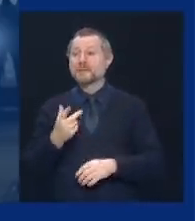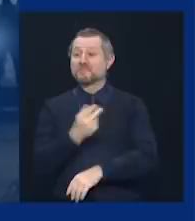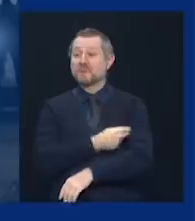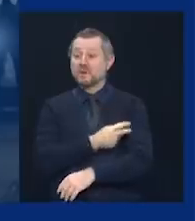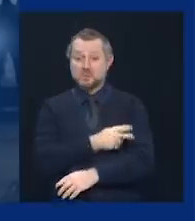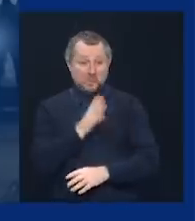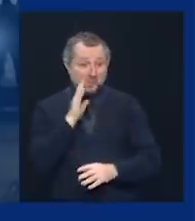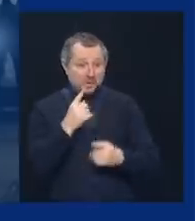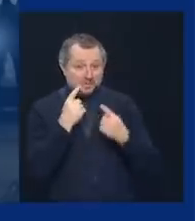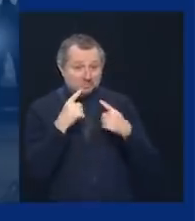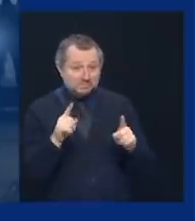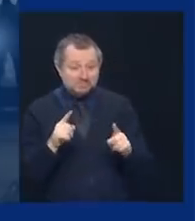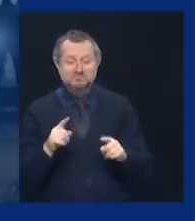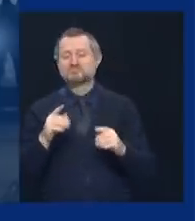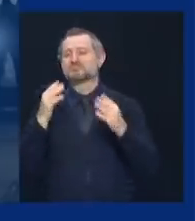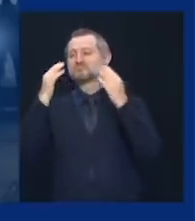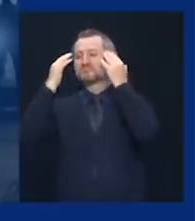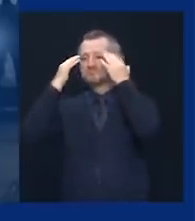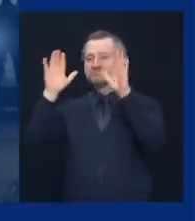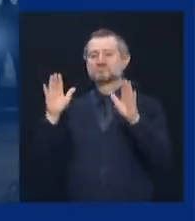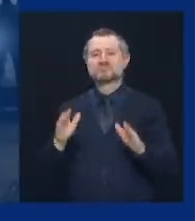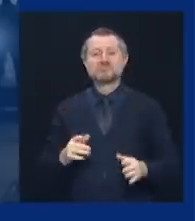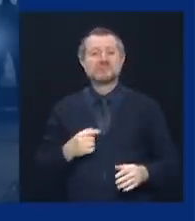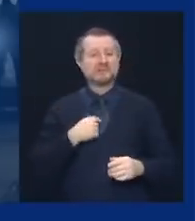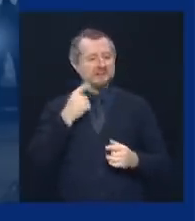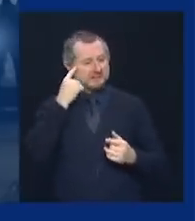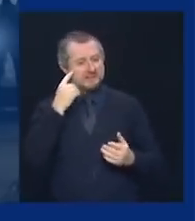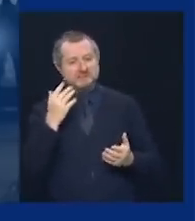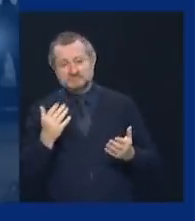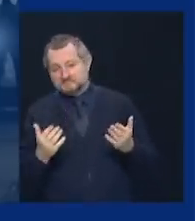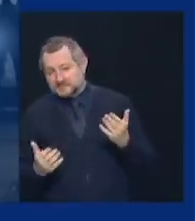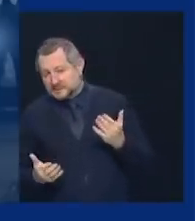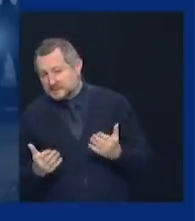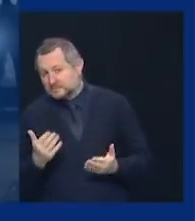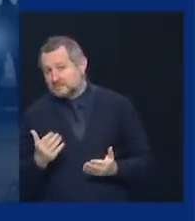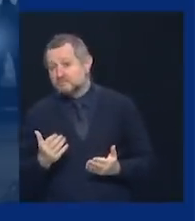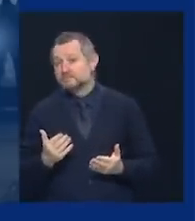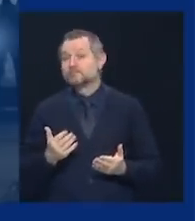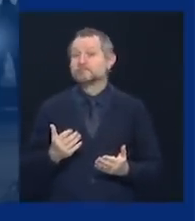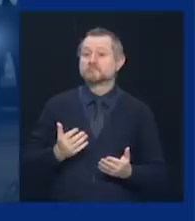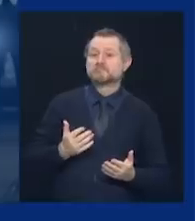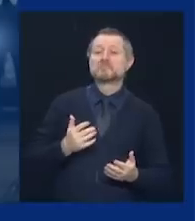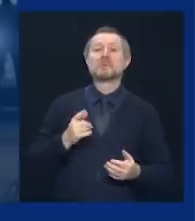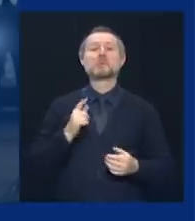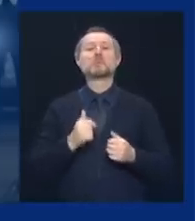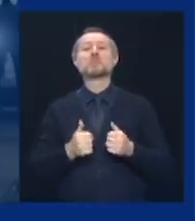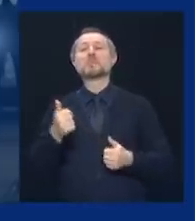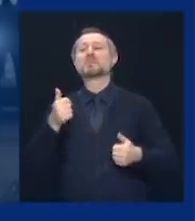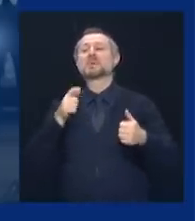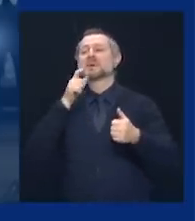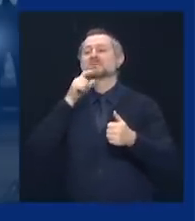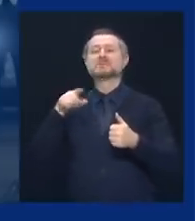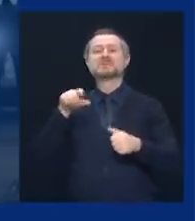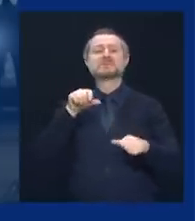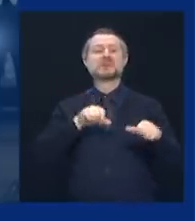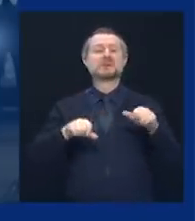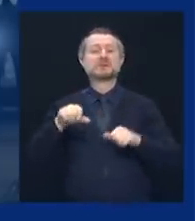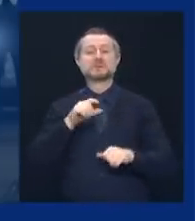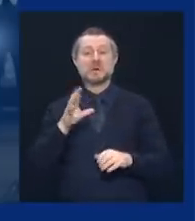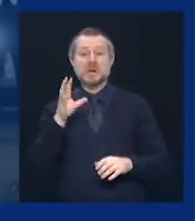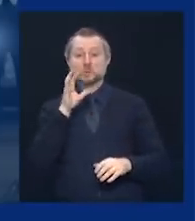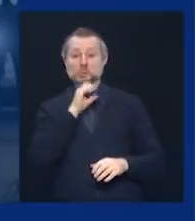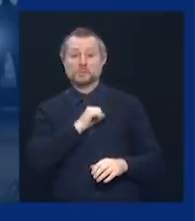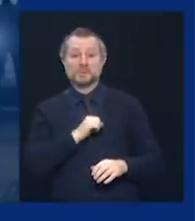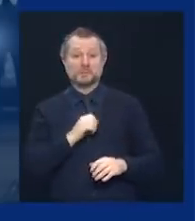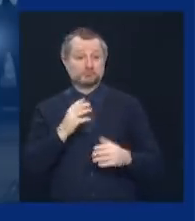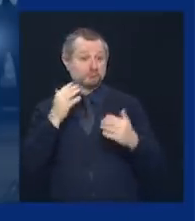not. We think the vaccine works on it. That's our quote-unquote working assumption. But it is real and it is dangerous.